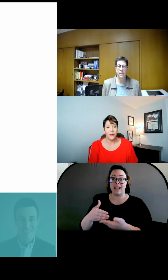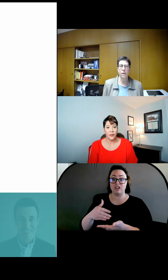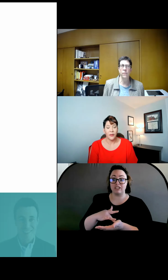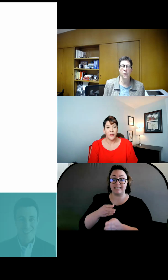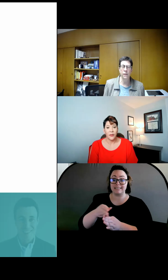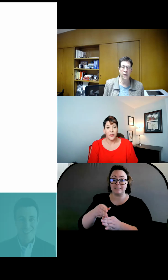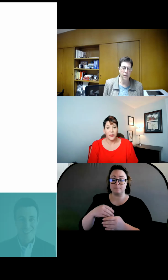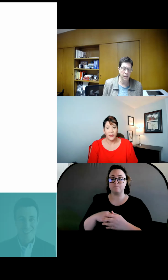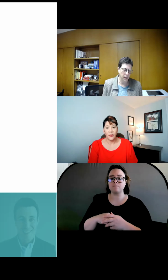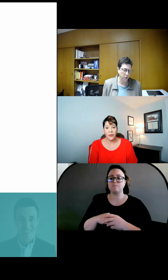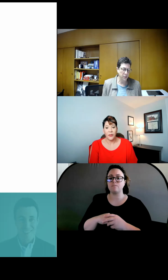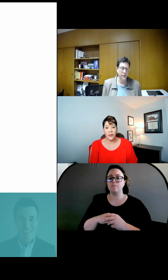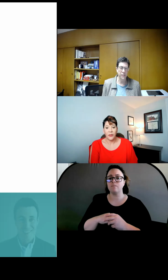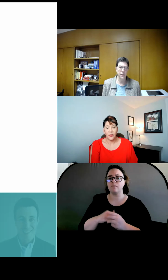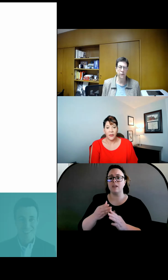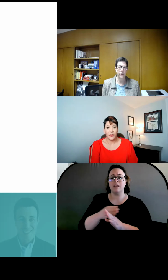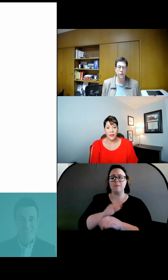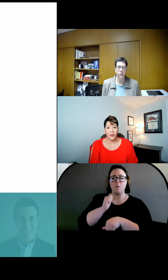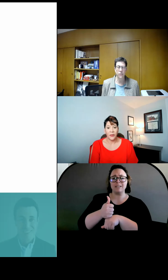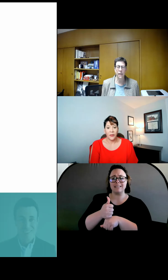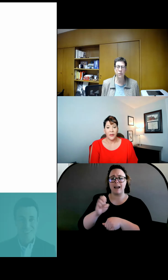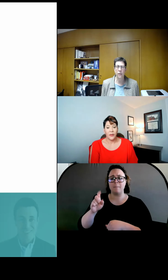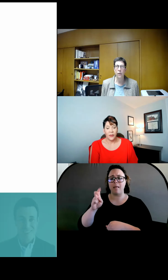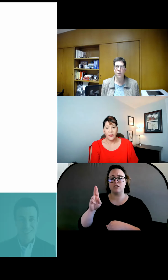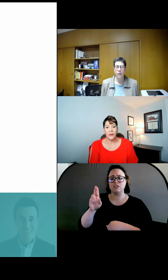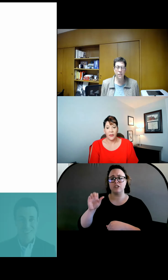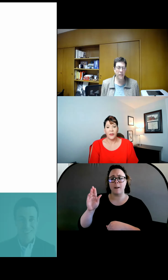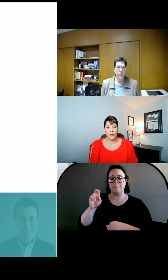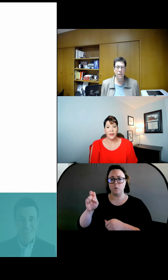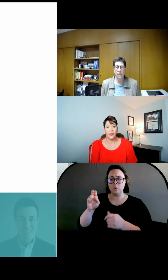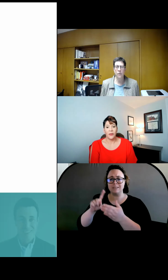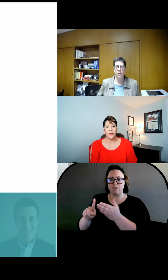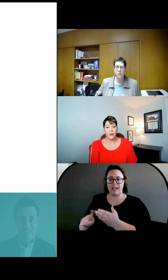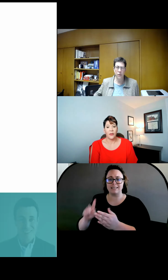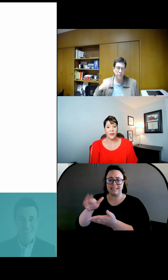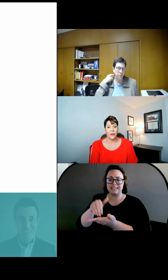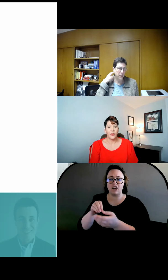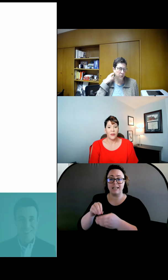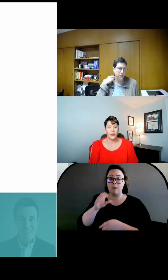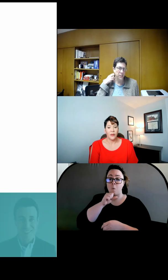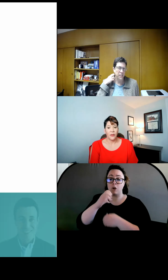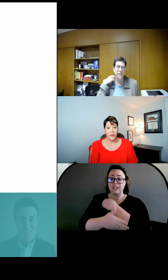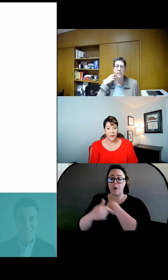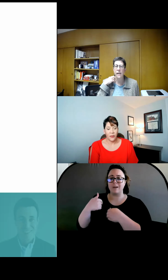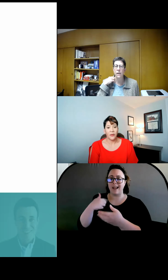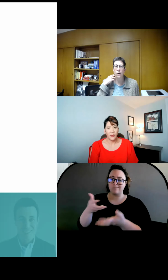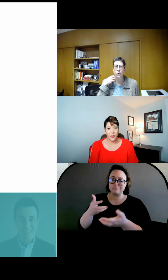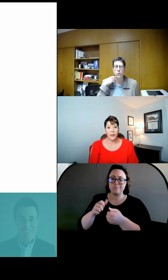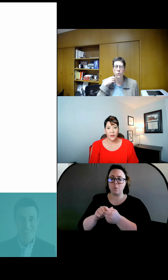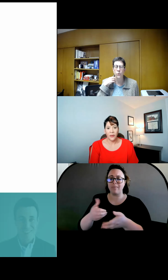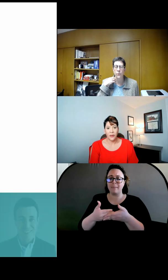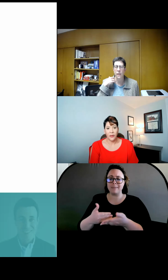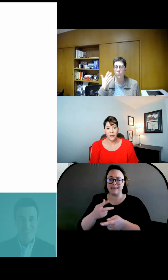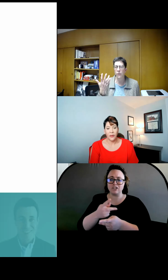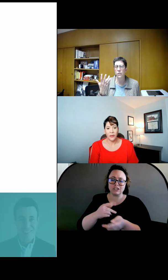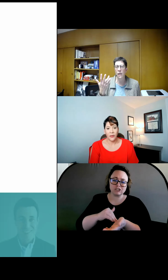we set up an elder abuse forensic center in Orange County, I spent a lot of time with some pediatricians in San Diego who